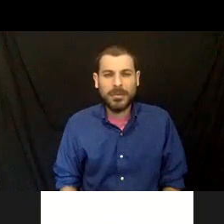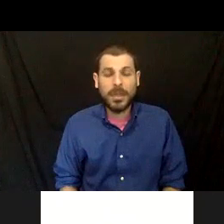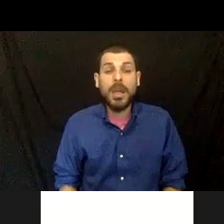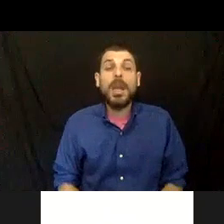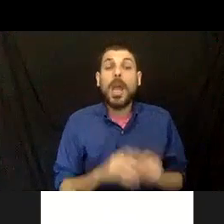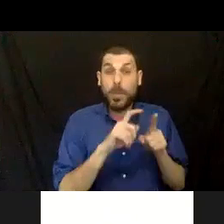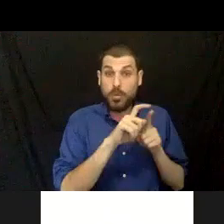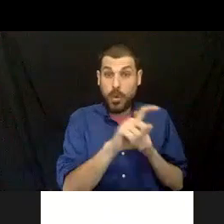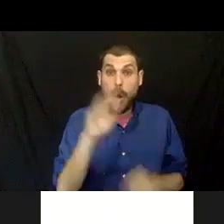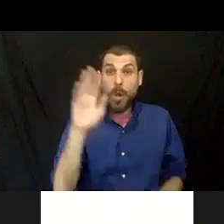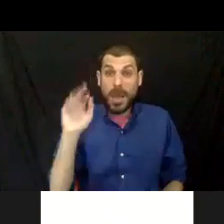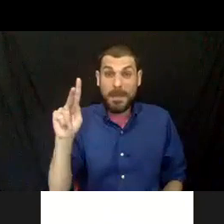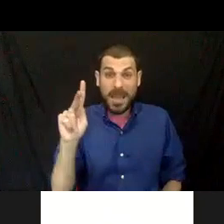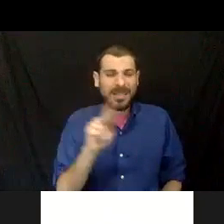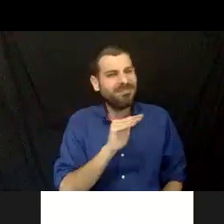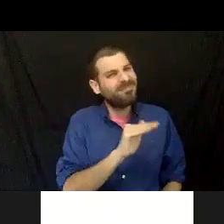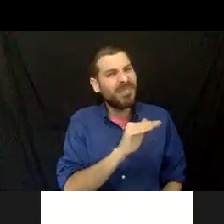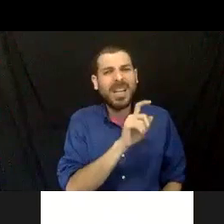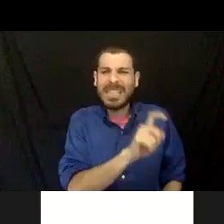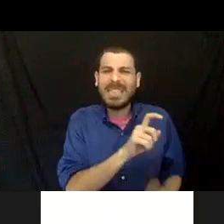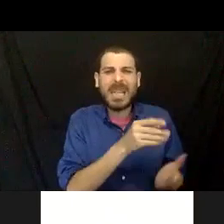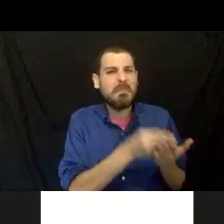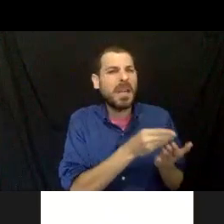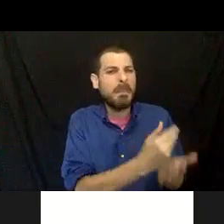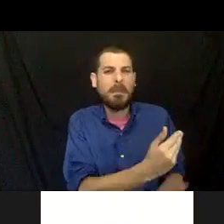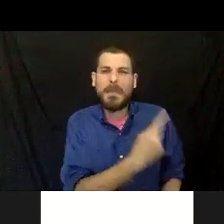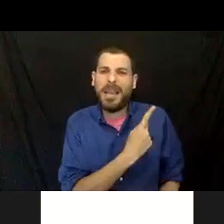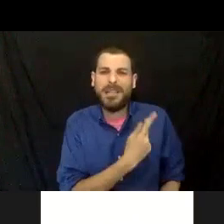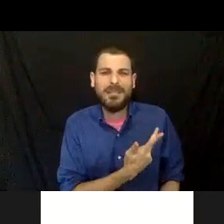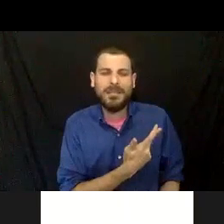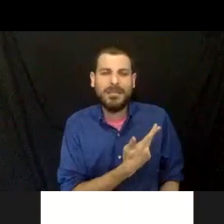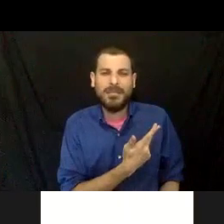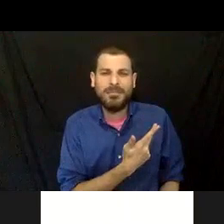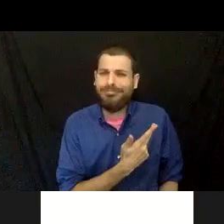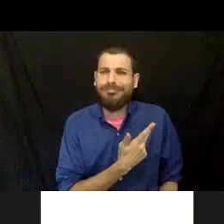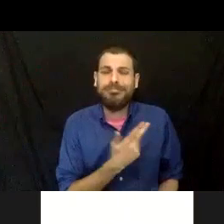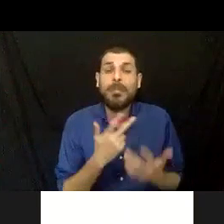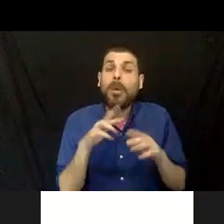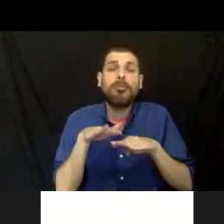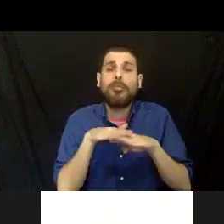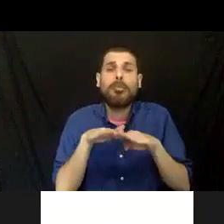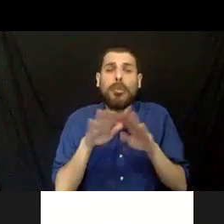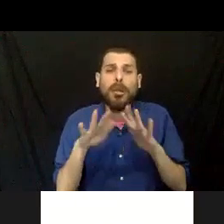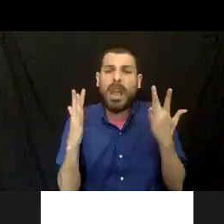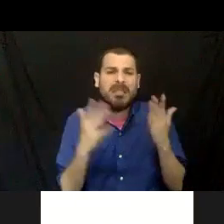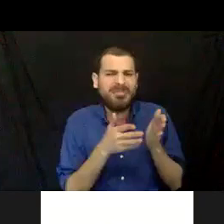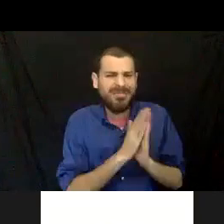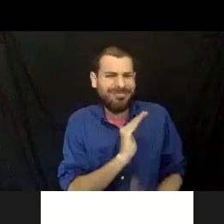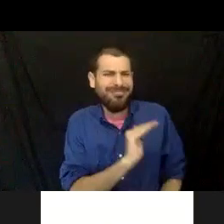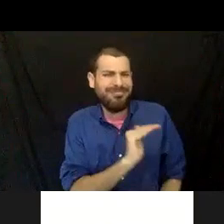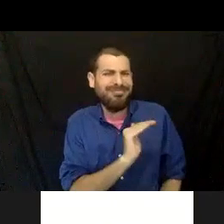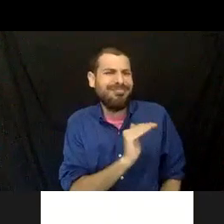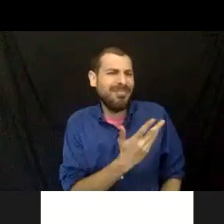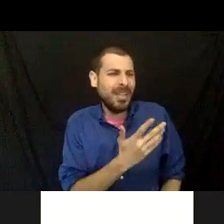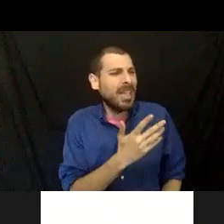union refund the money. There shouldn't be too much harm in doing that. And at least anecdotally, I think